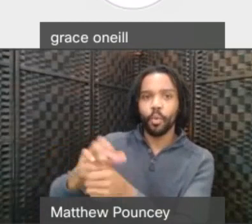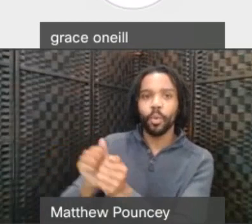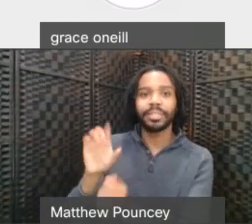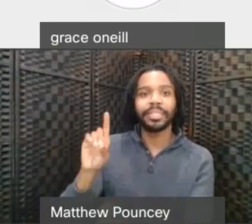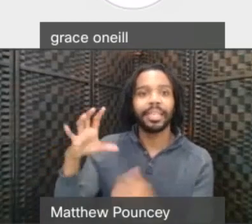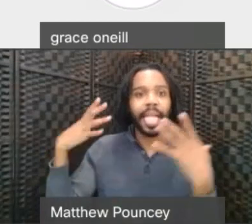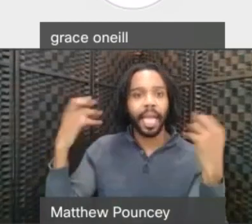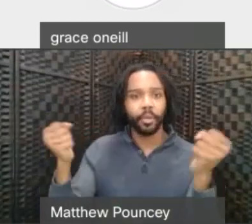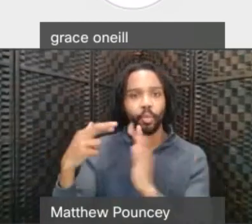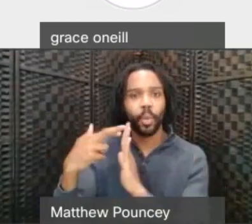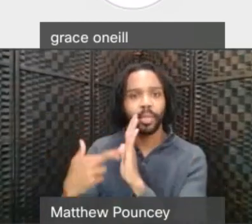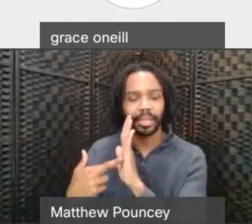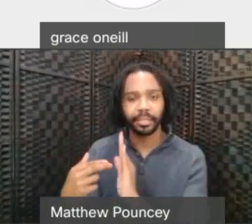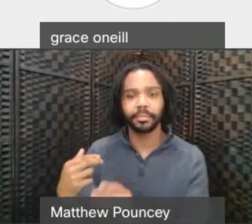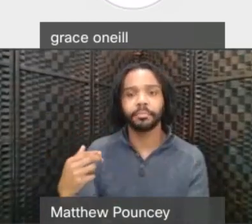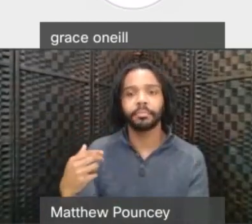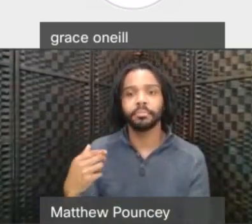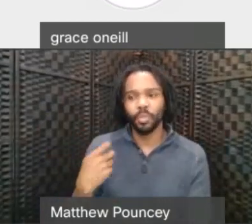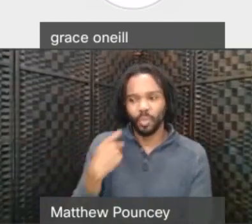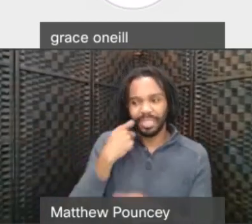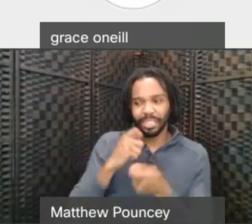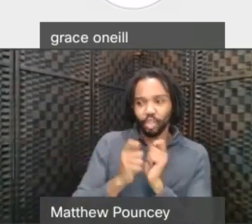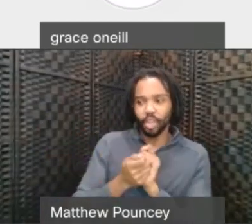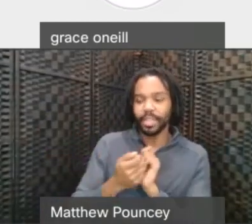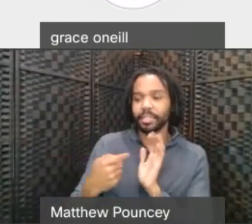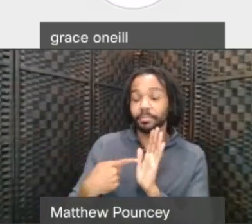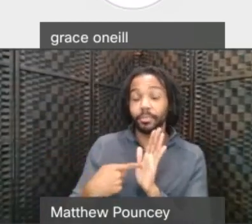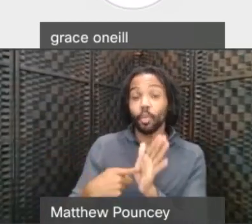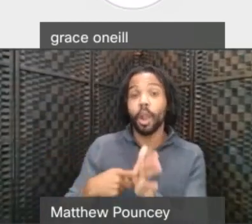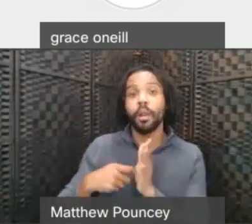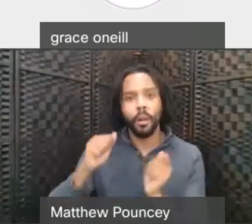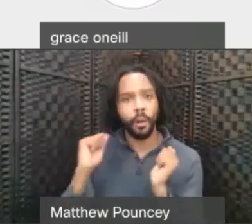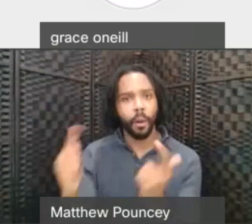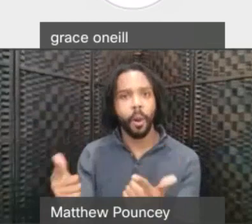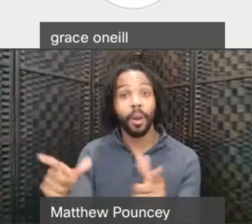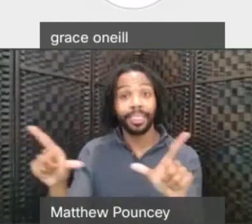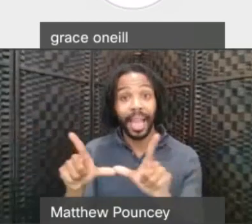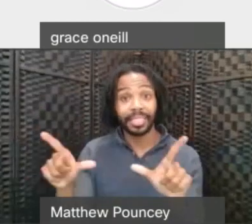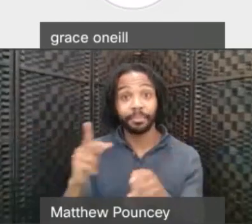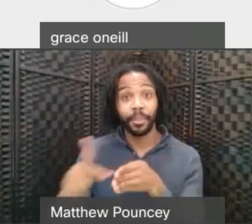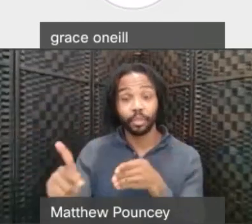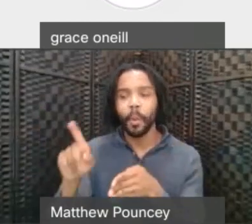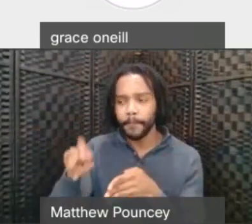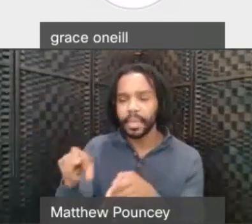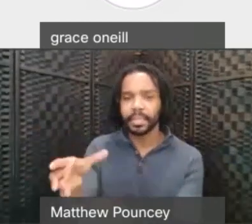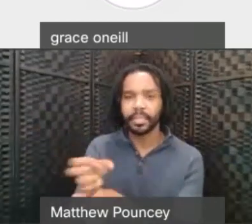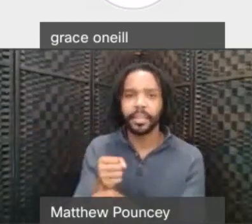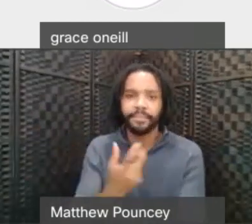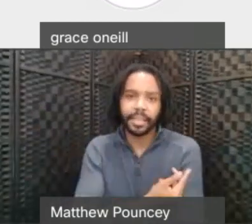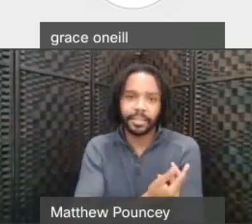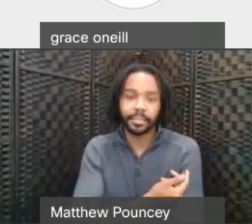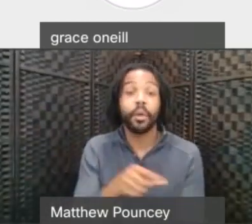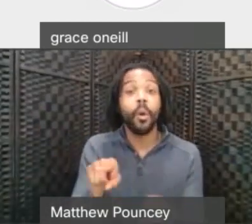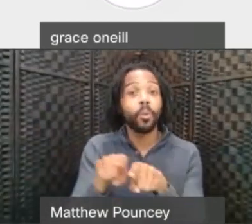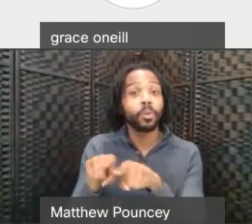change that required all licensed professionals to get vaccinated, and it also